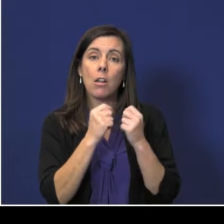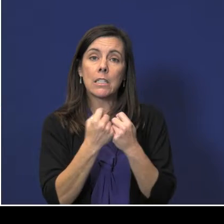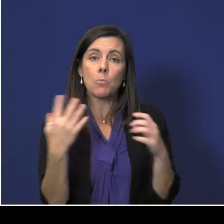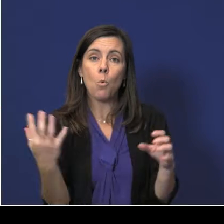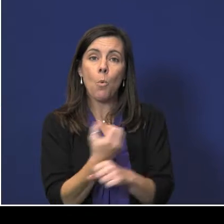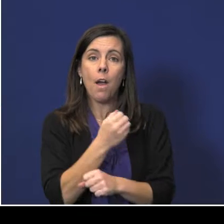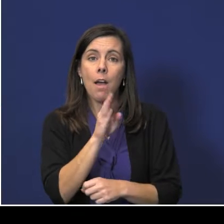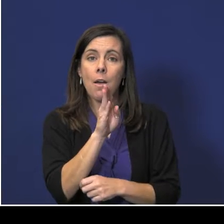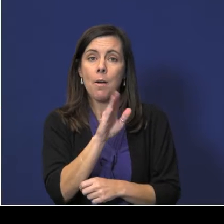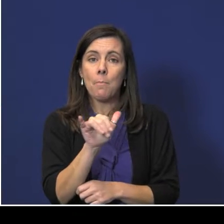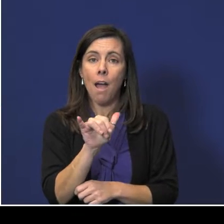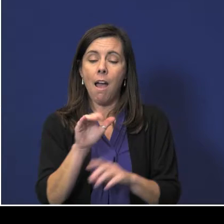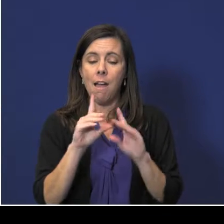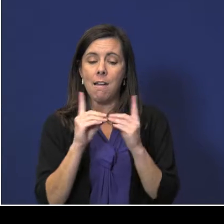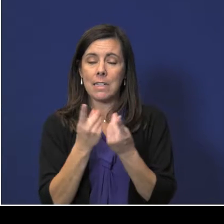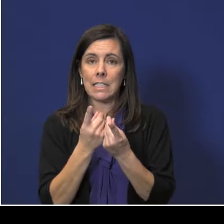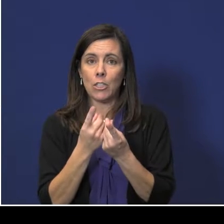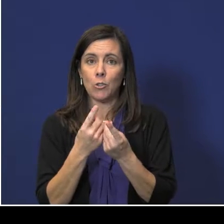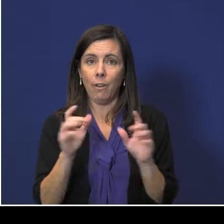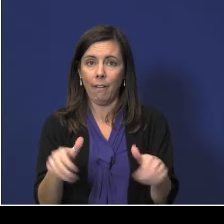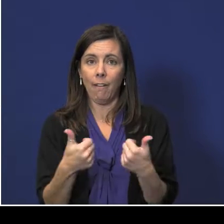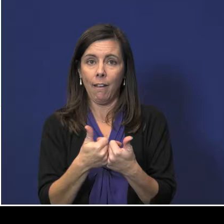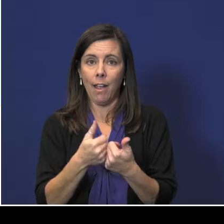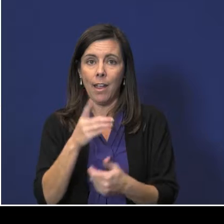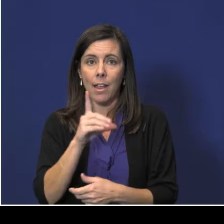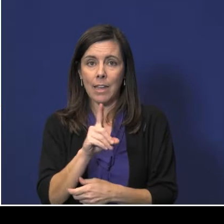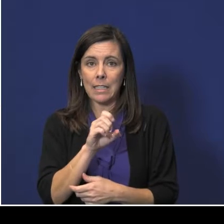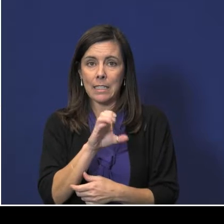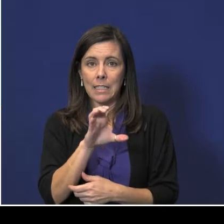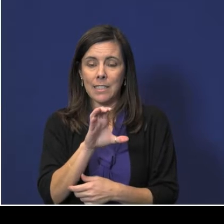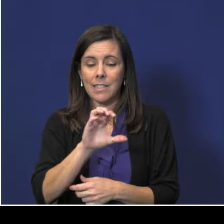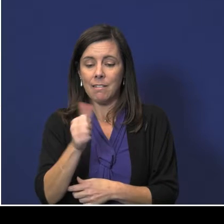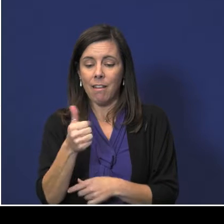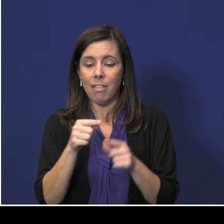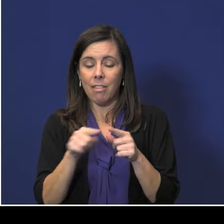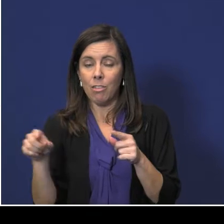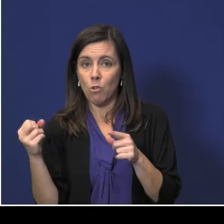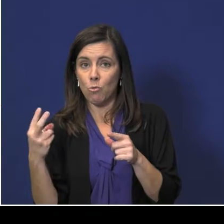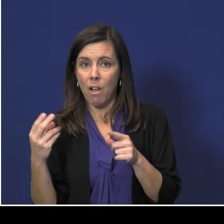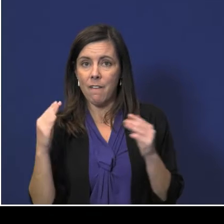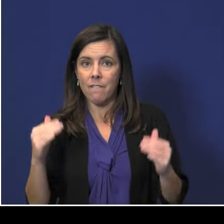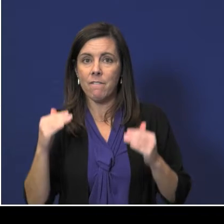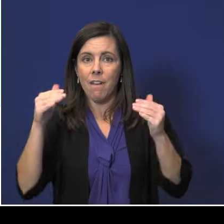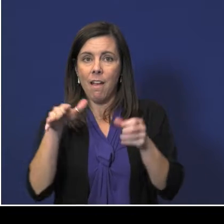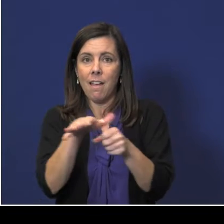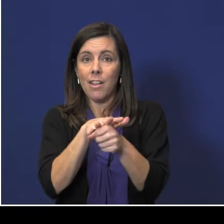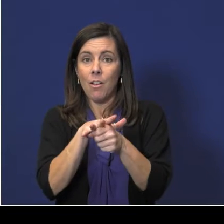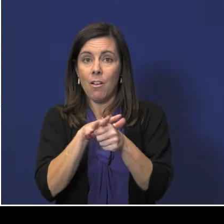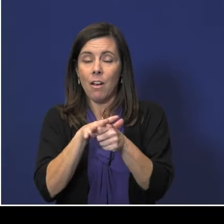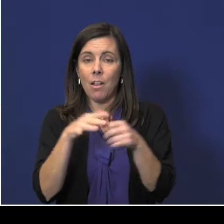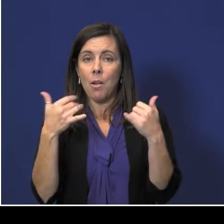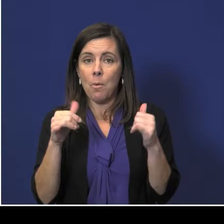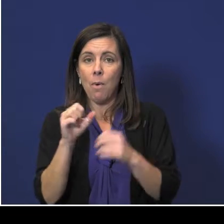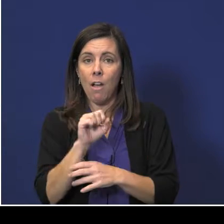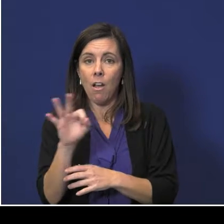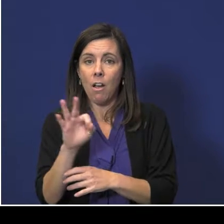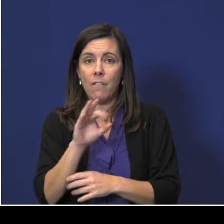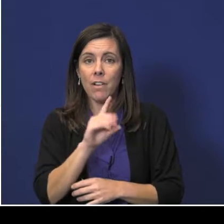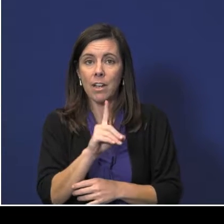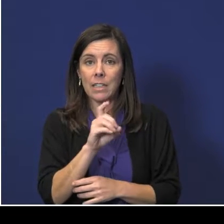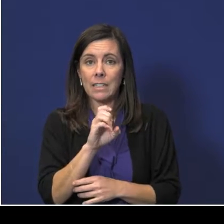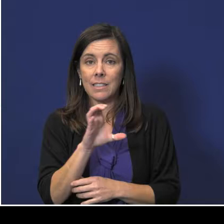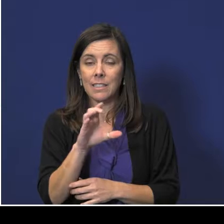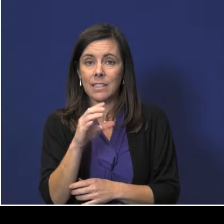bi-district postseason games December 10th through the 12th and advanced to the area playoffs December 17th through